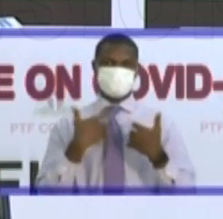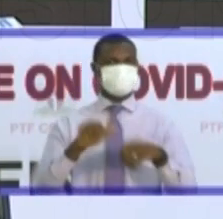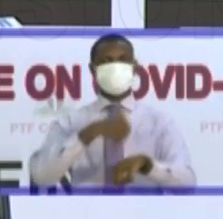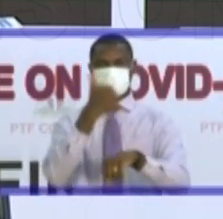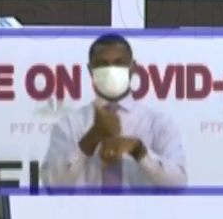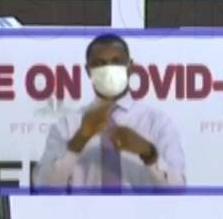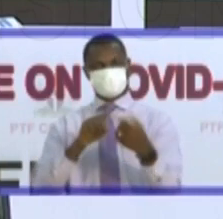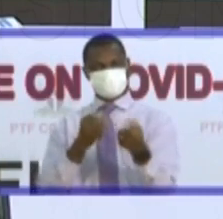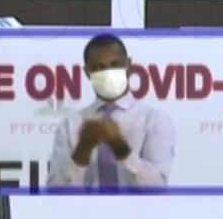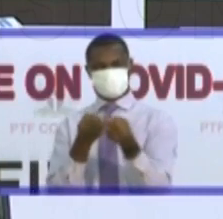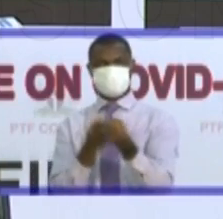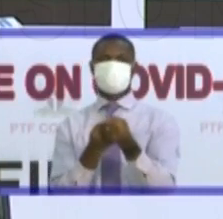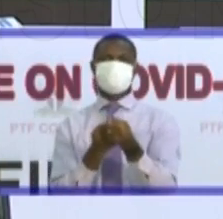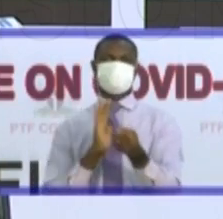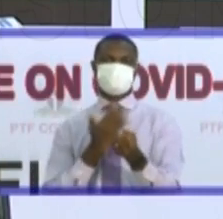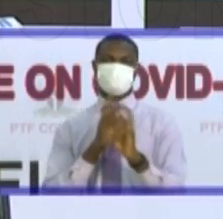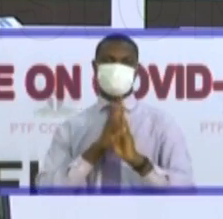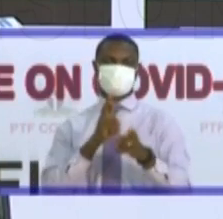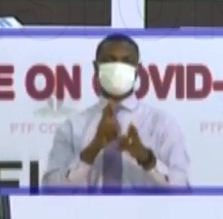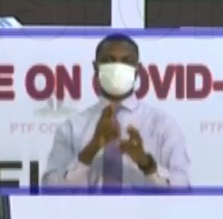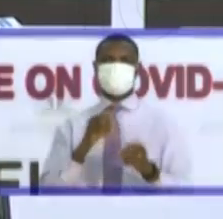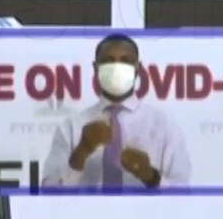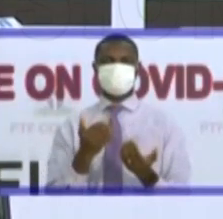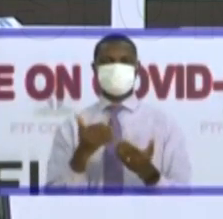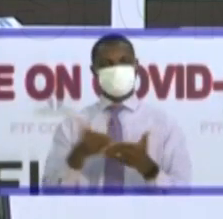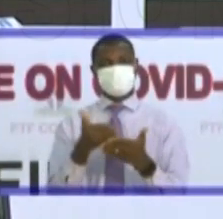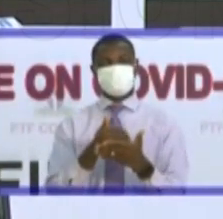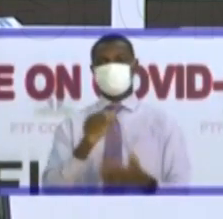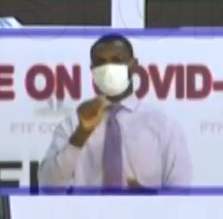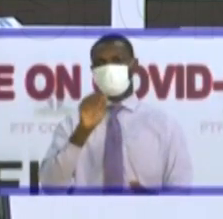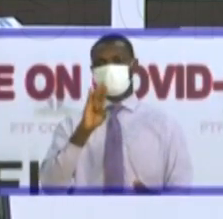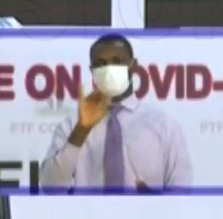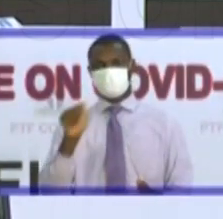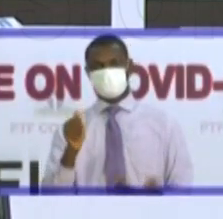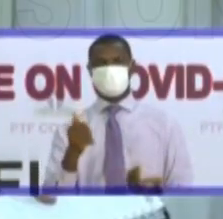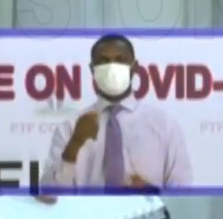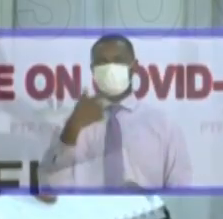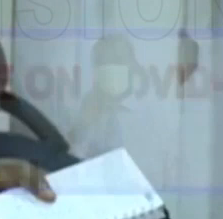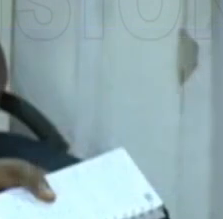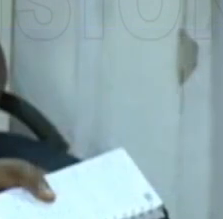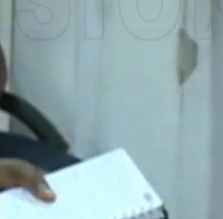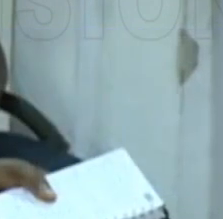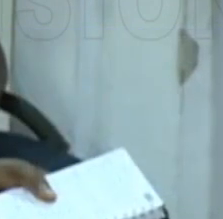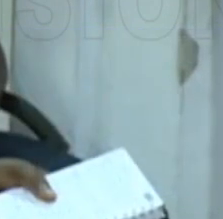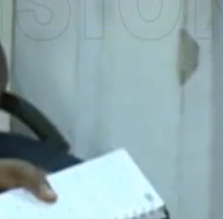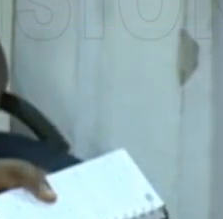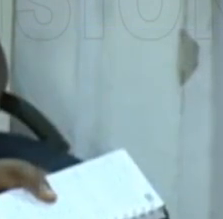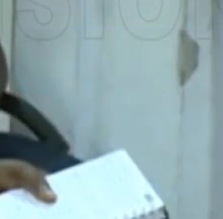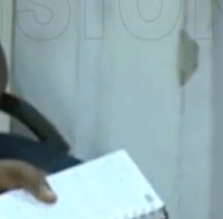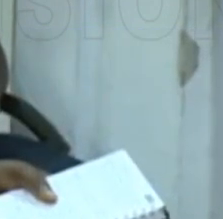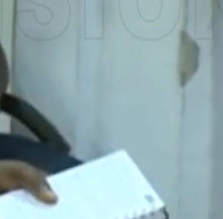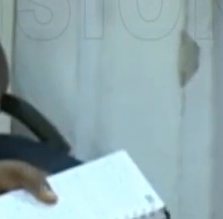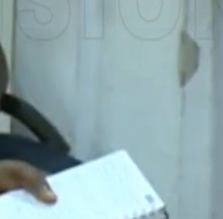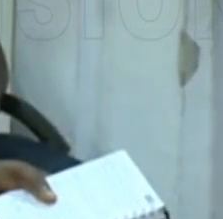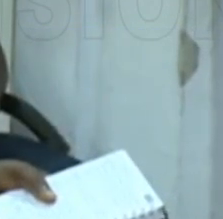response, and the most recent ones are to Abia, Gombe, and Sokoto states. Active case finding